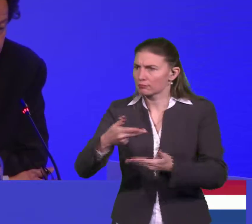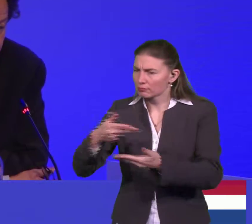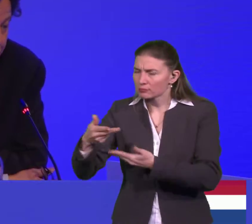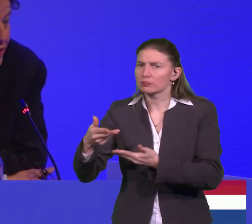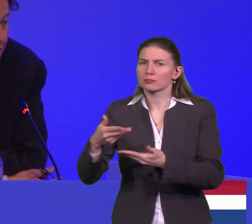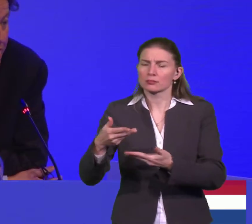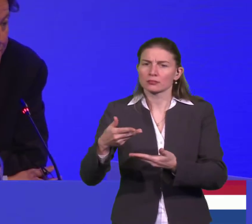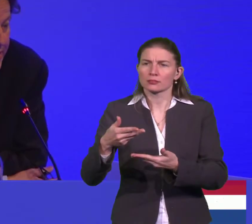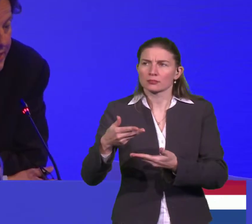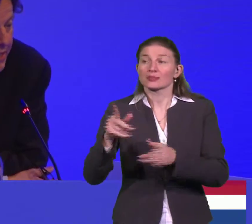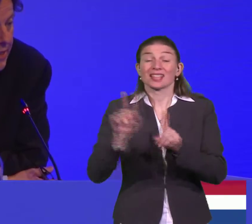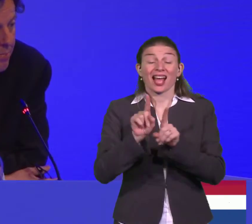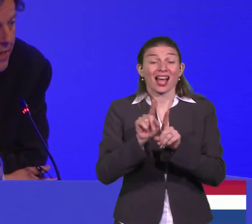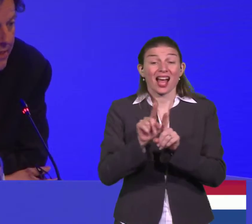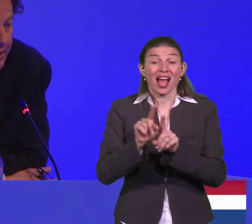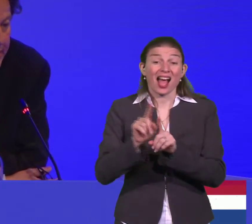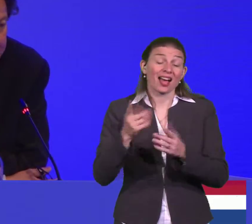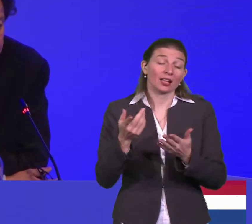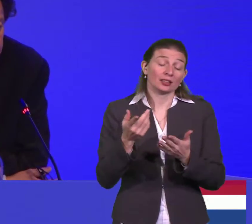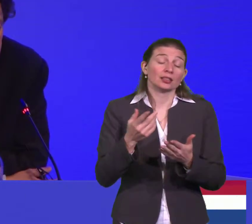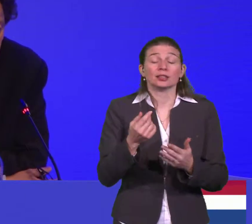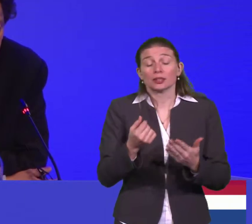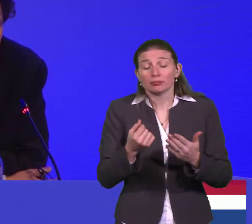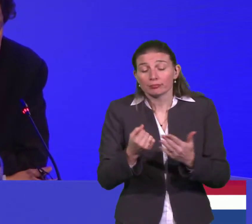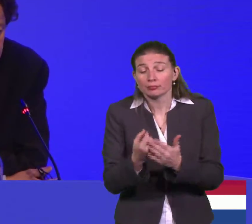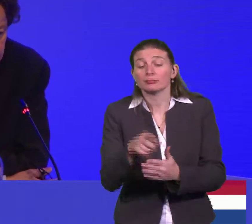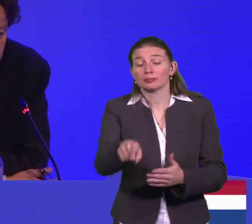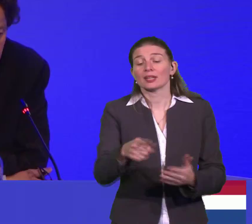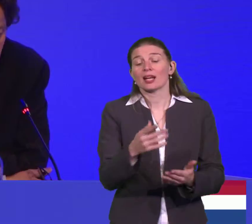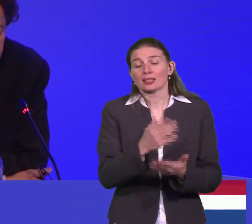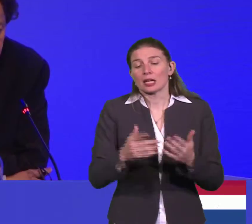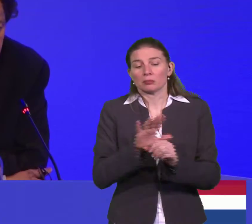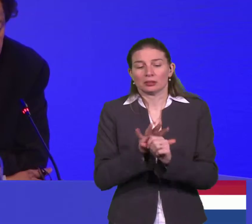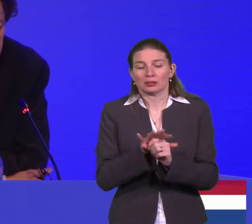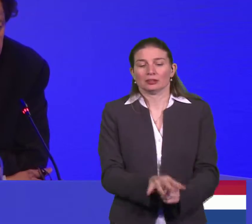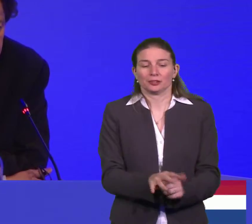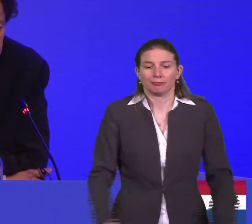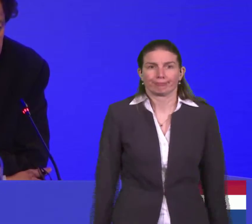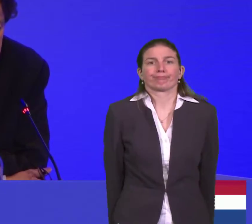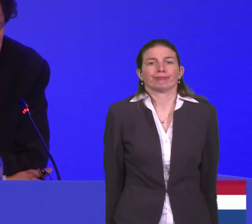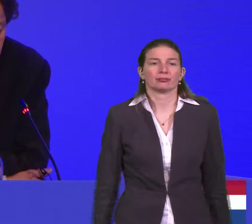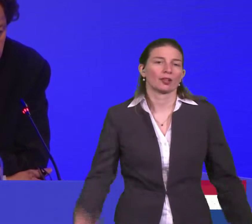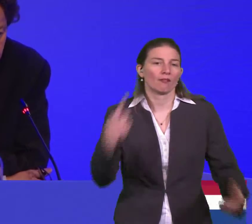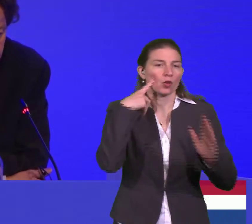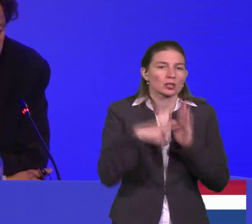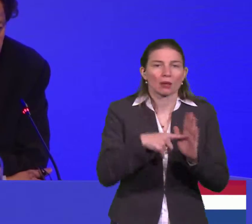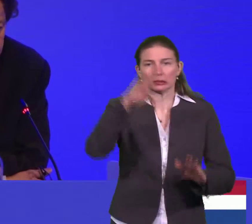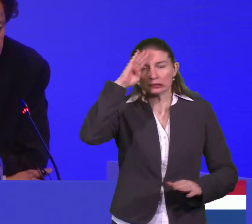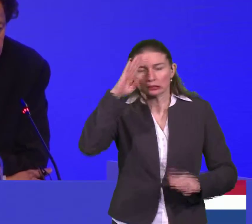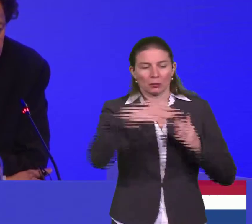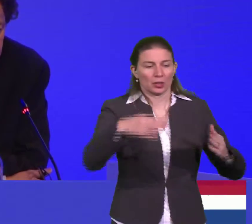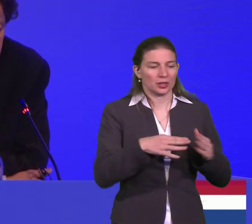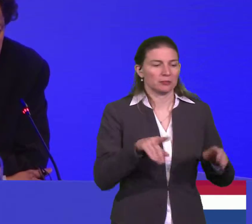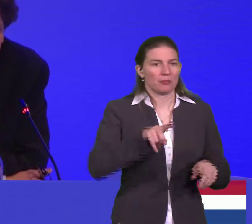to, unfortunately but necessary, repression. The issue of cooperation between law enforcement agencies, between border